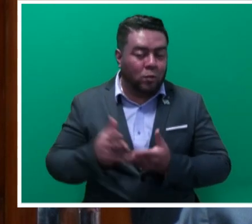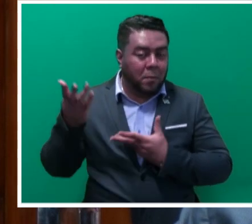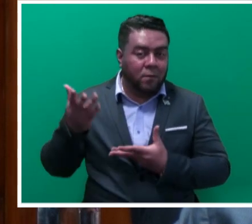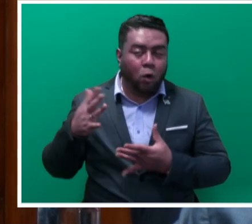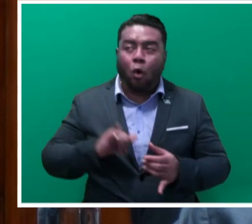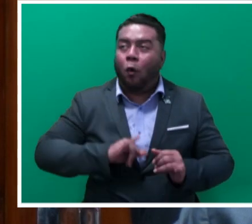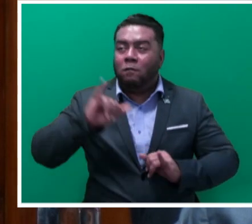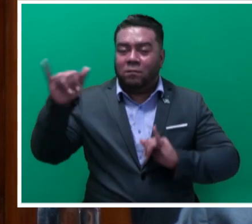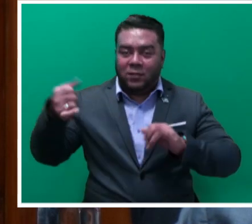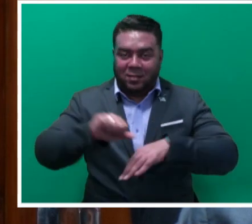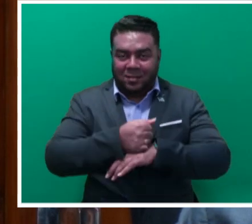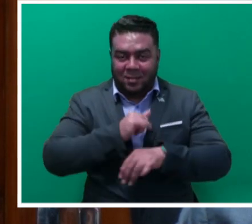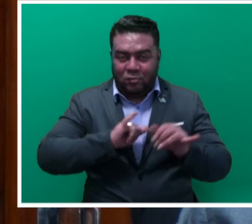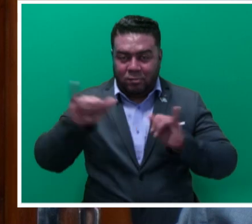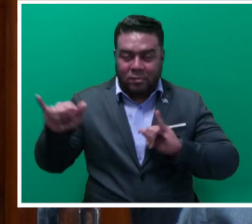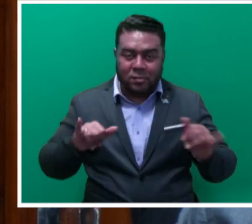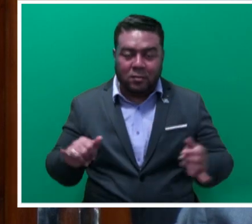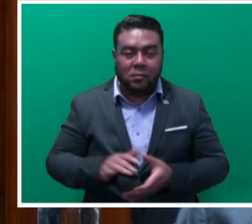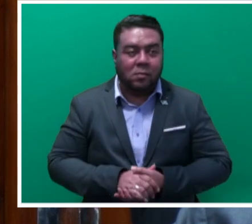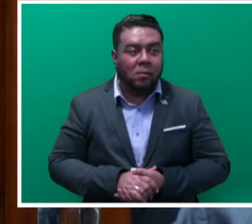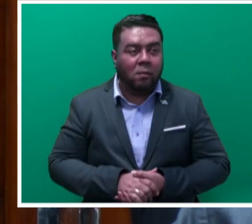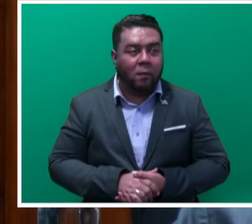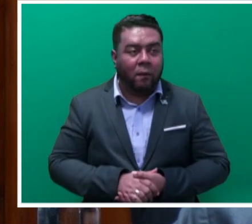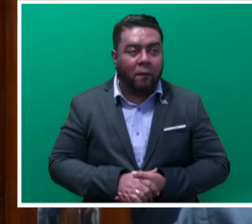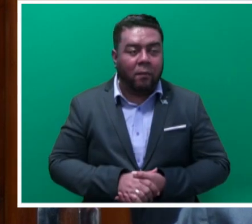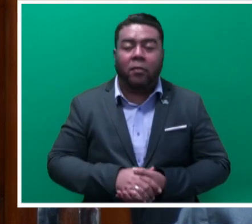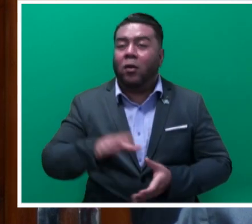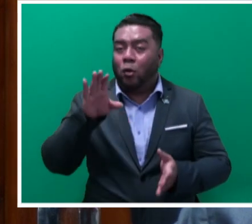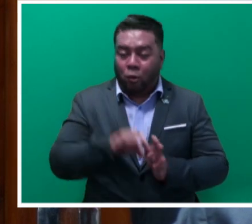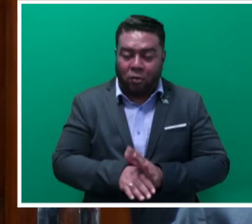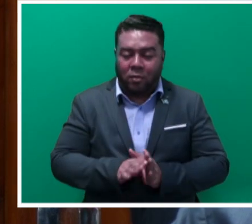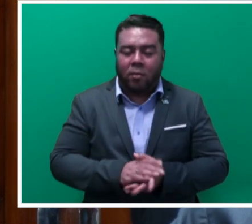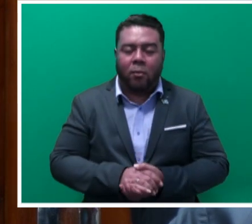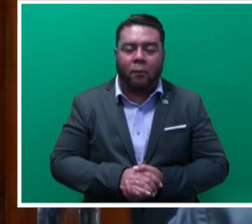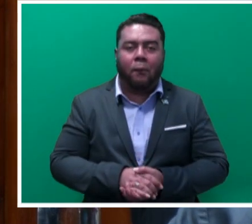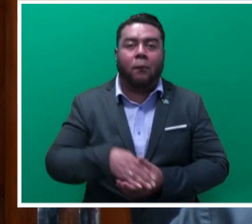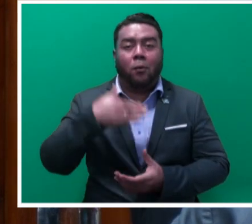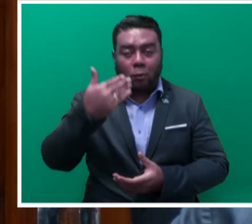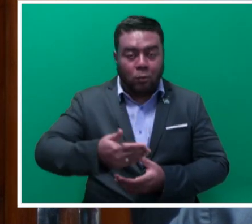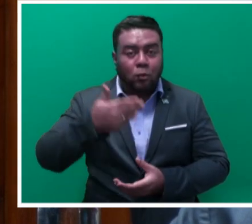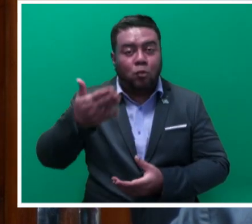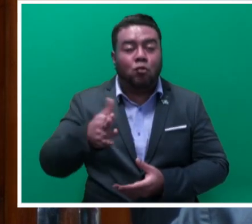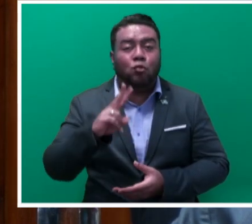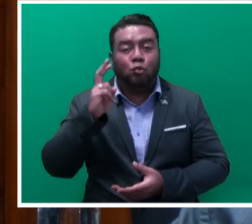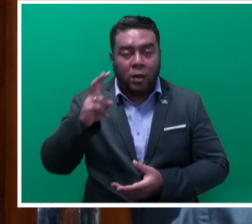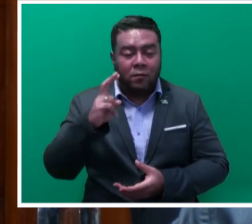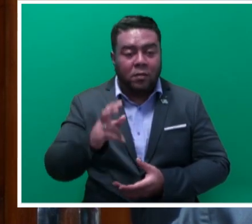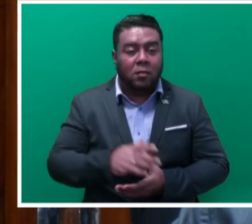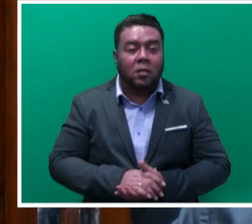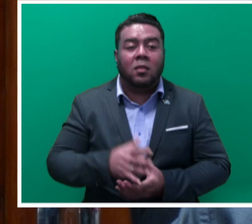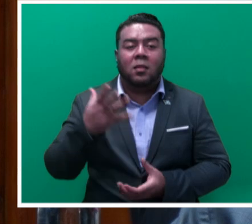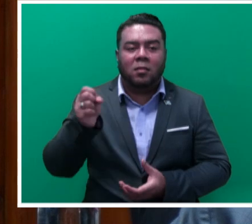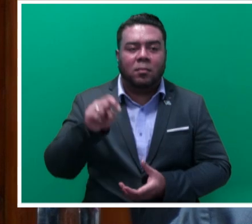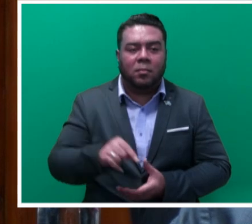travel. Beyond accommodation and subsistence, the cost with onward travel to these international locations were also